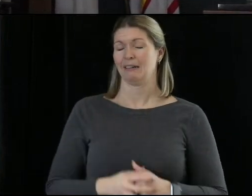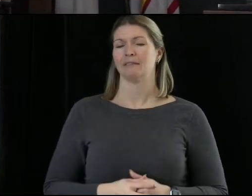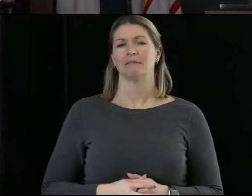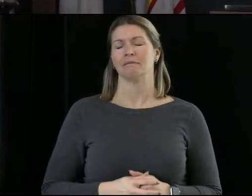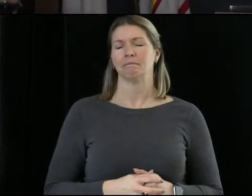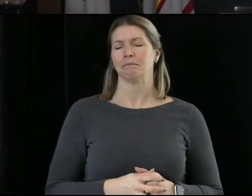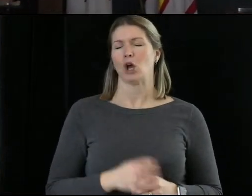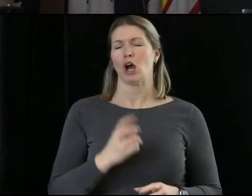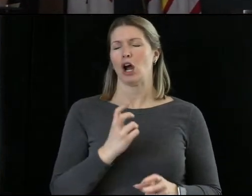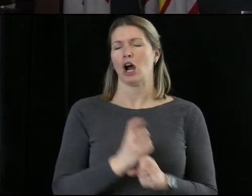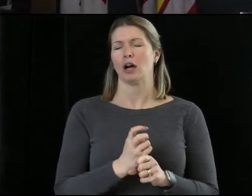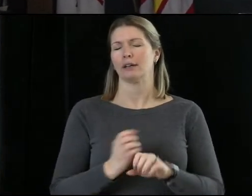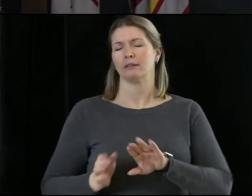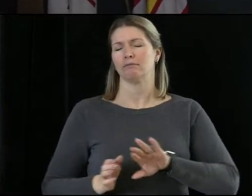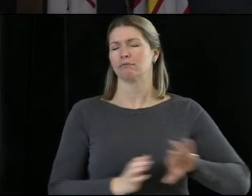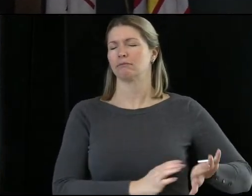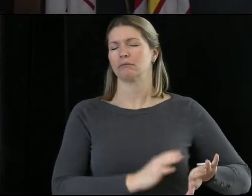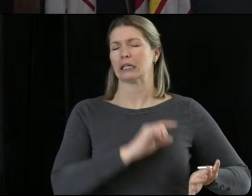never know.